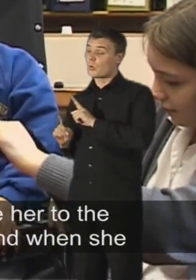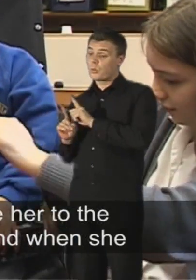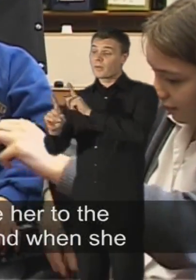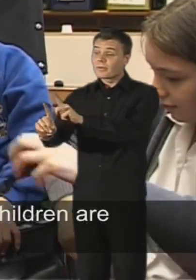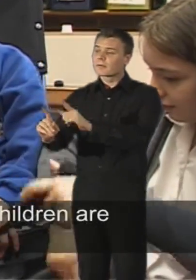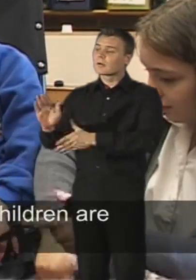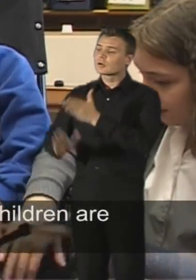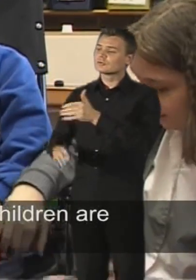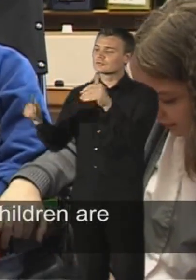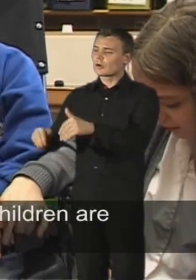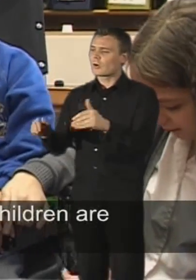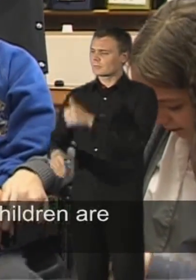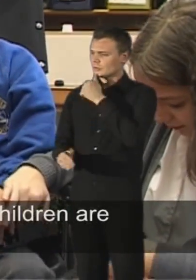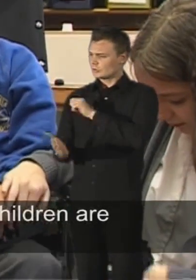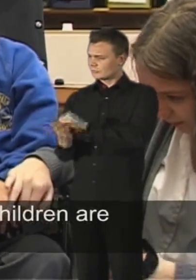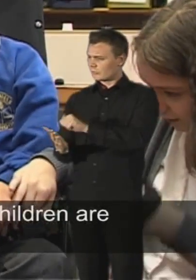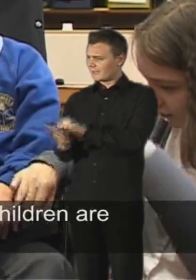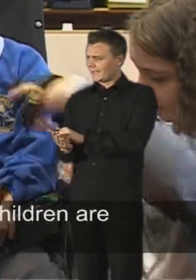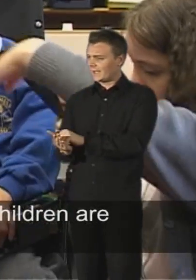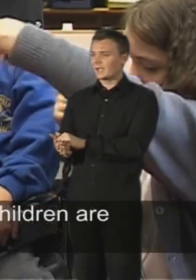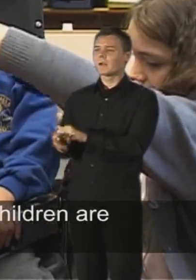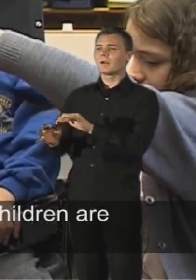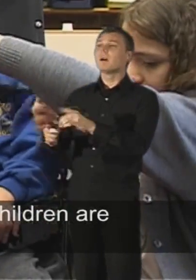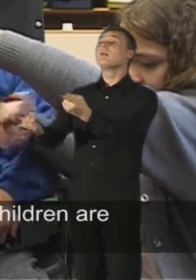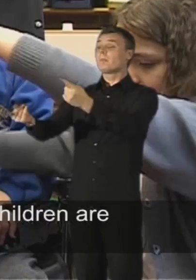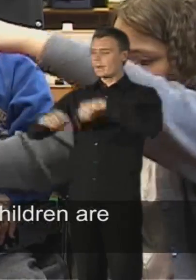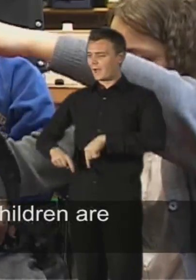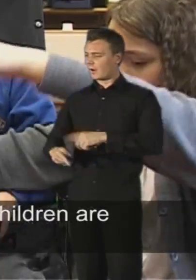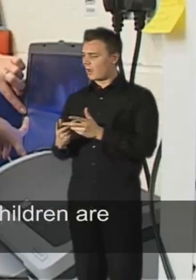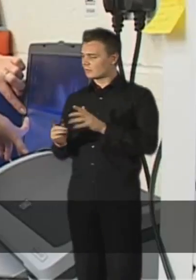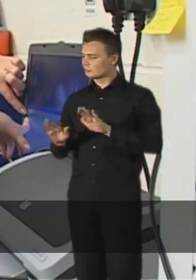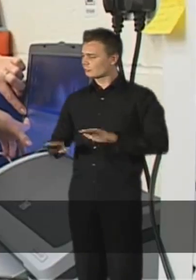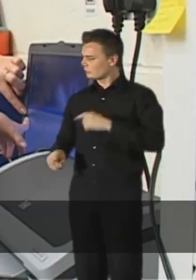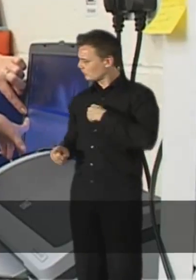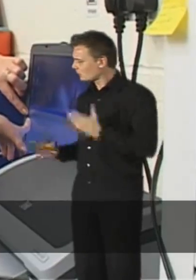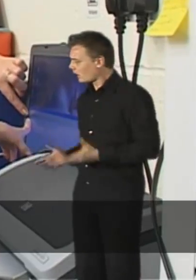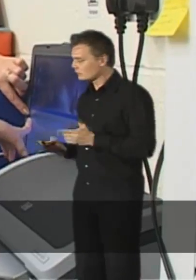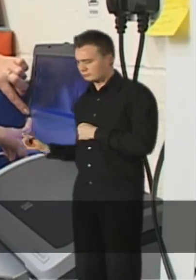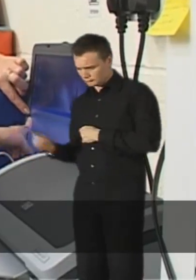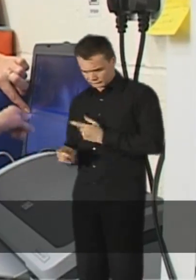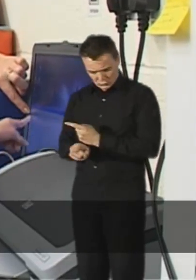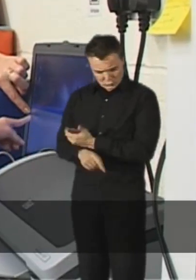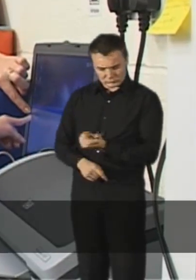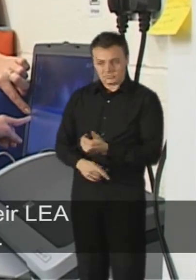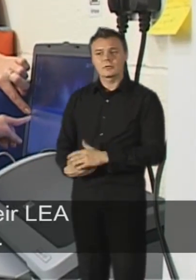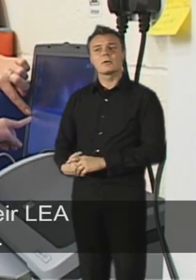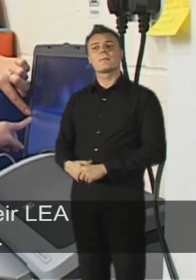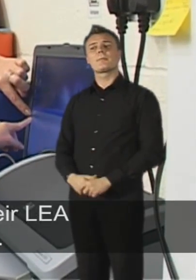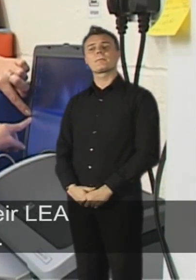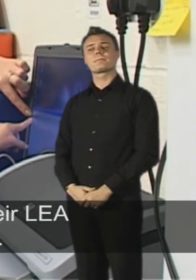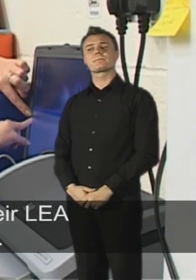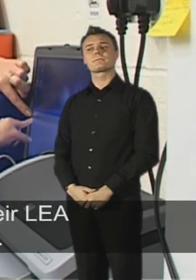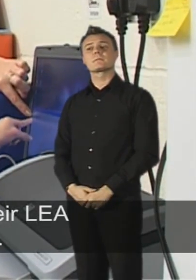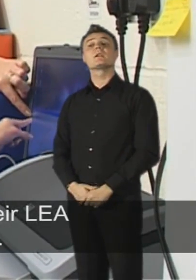when she comes back into school, the other children are encouraged to talk to her. On that one. Bowness staff